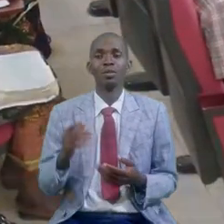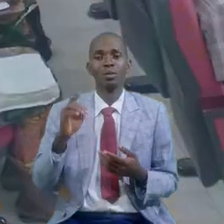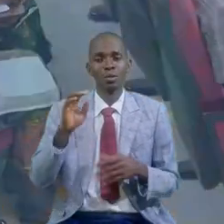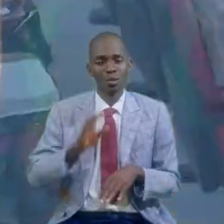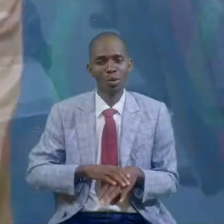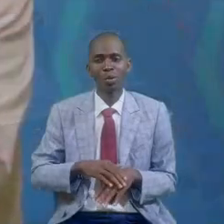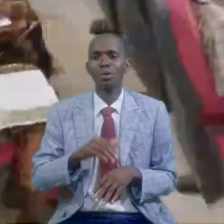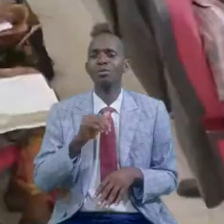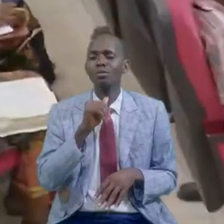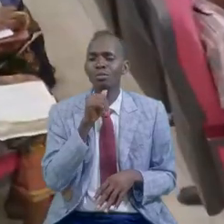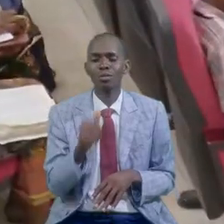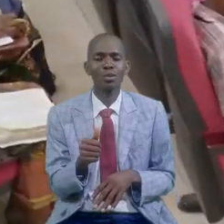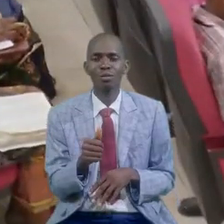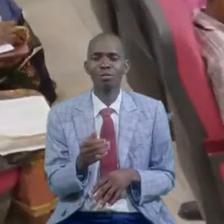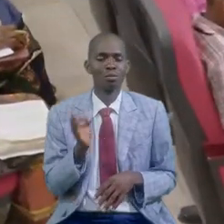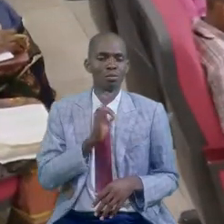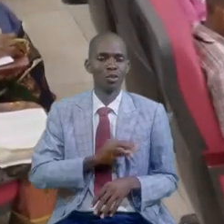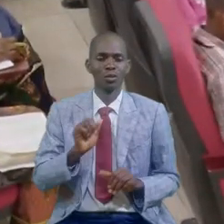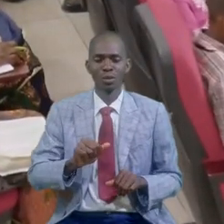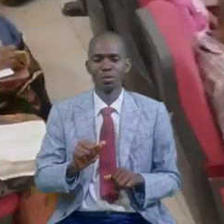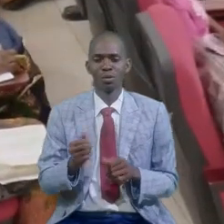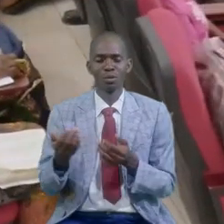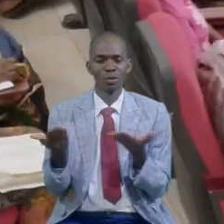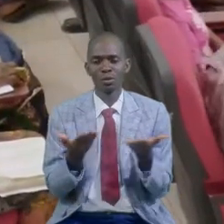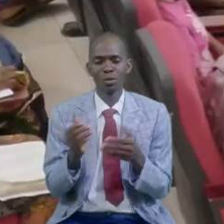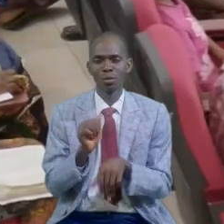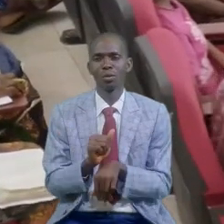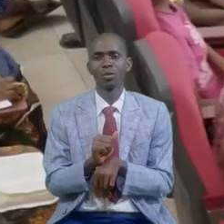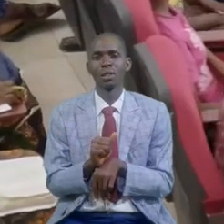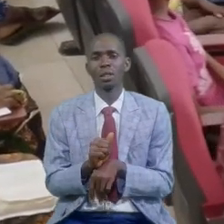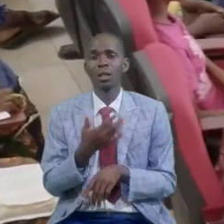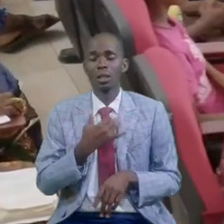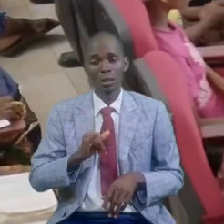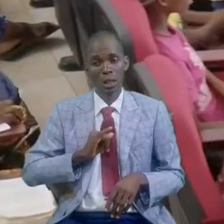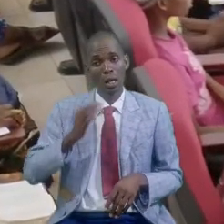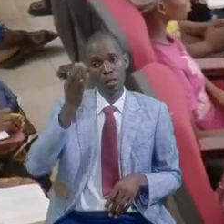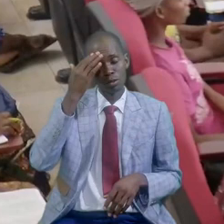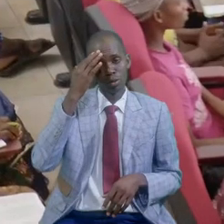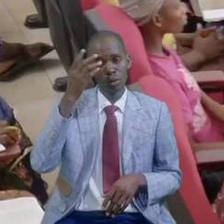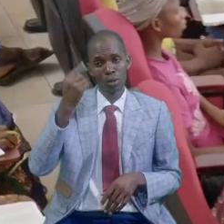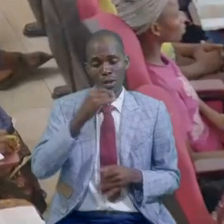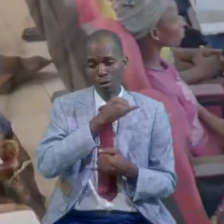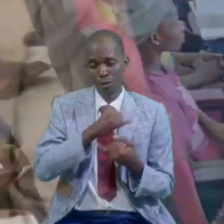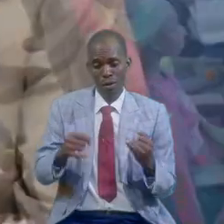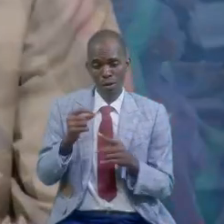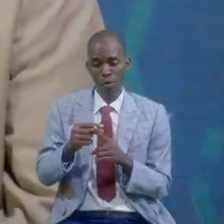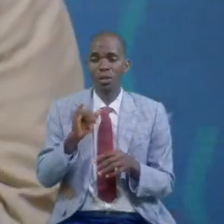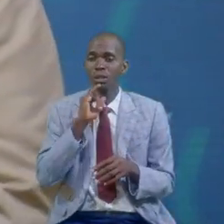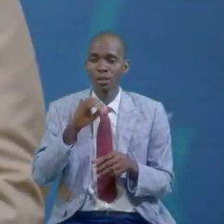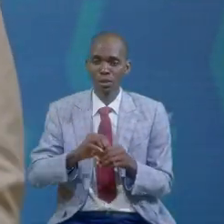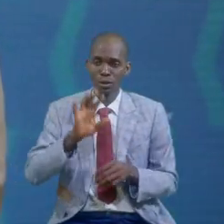unproductive errand. And I know the final word is in your mouth.